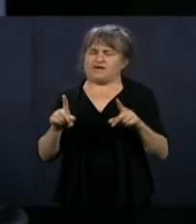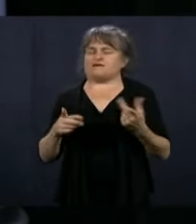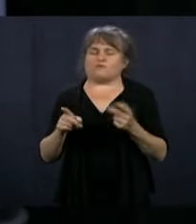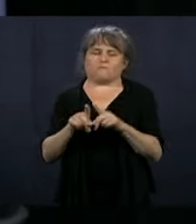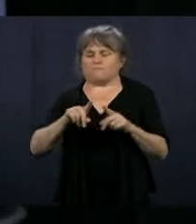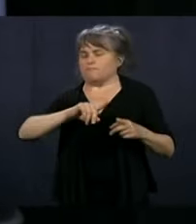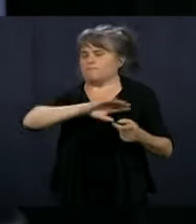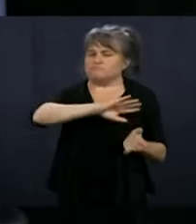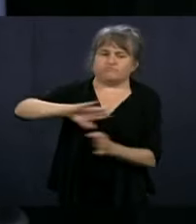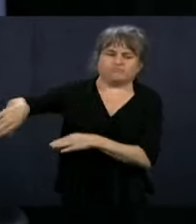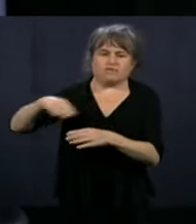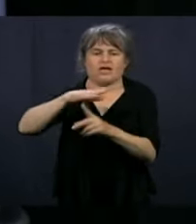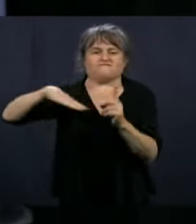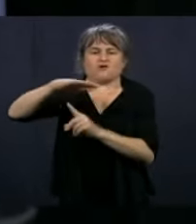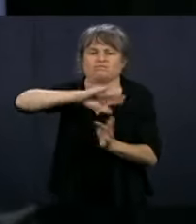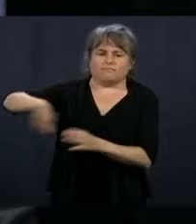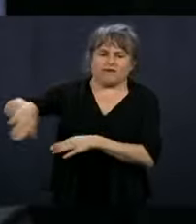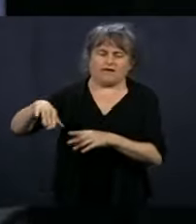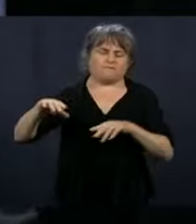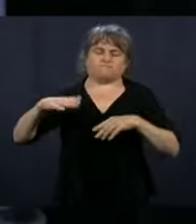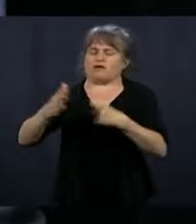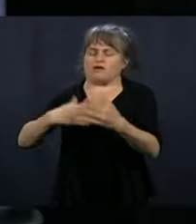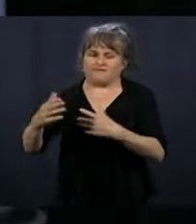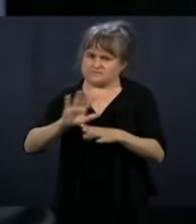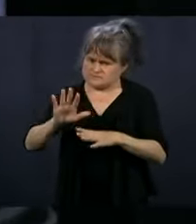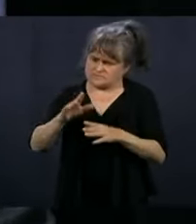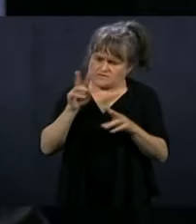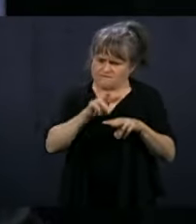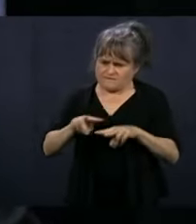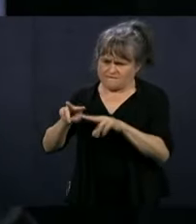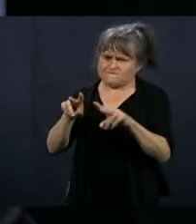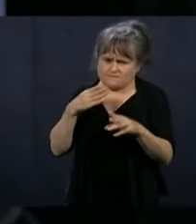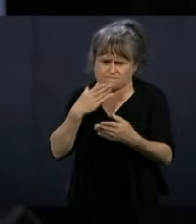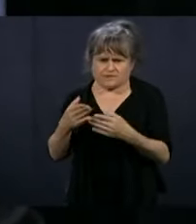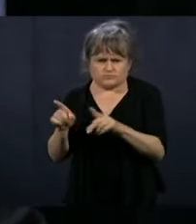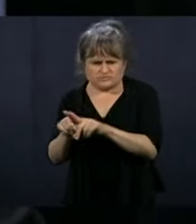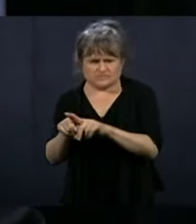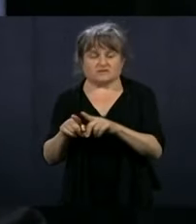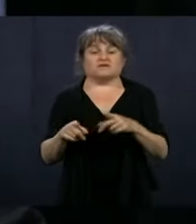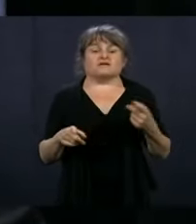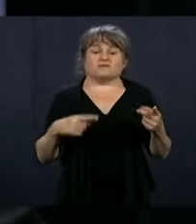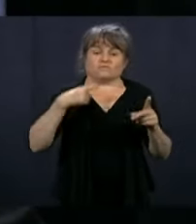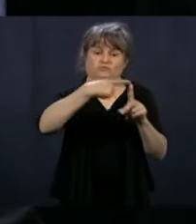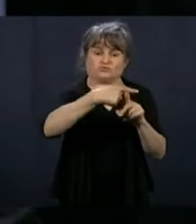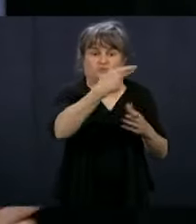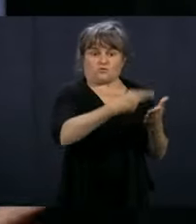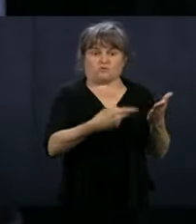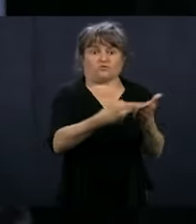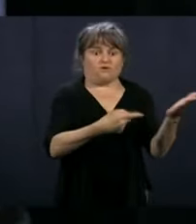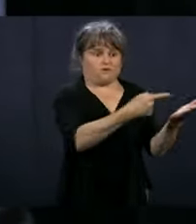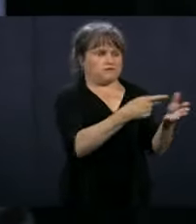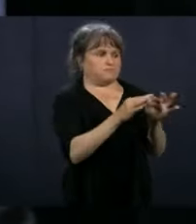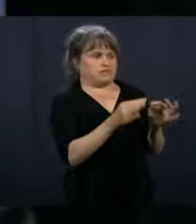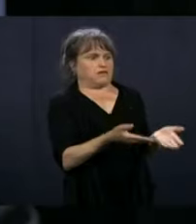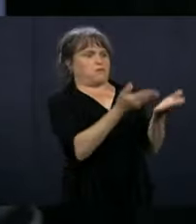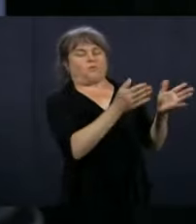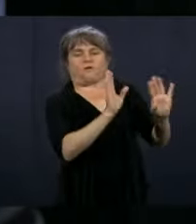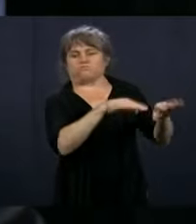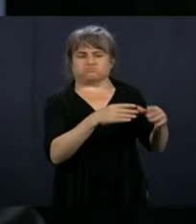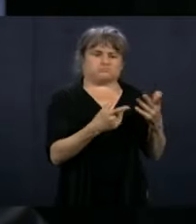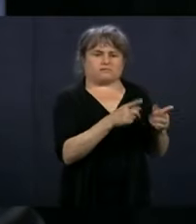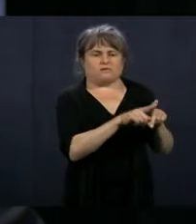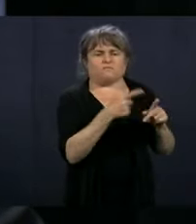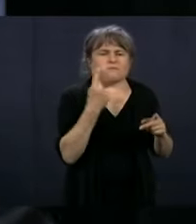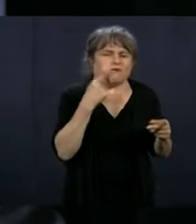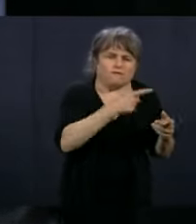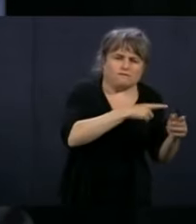that there will not be any corruption or collusion, that the contracts, in the way that the contracts are given, that there will be a competition, even if